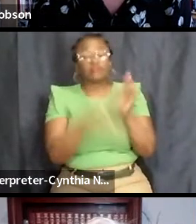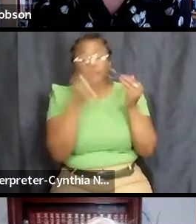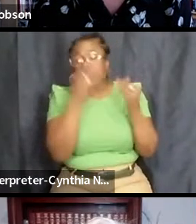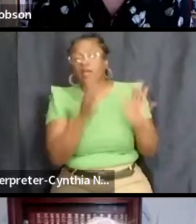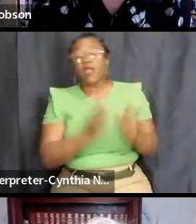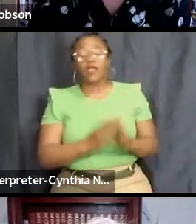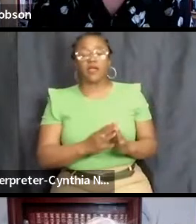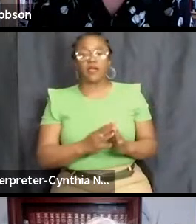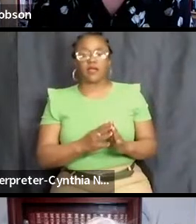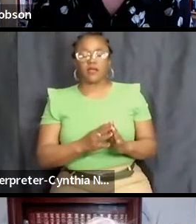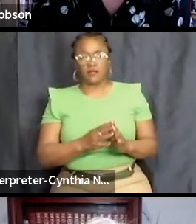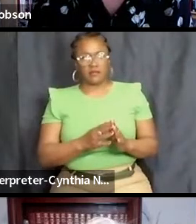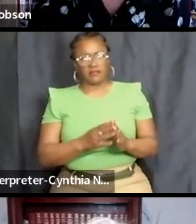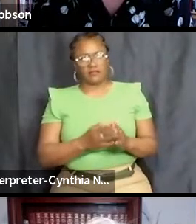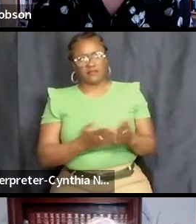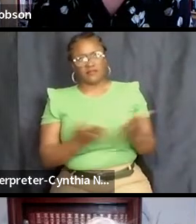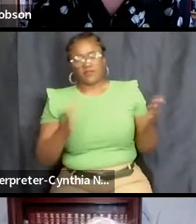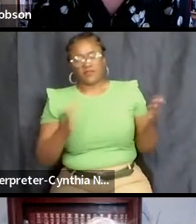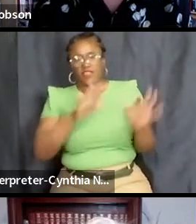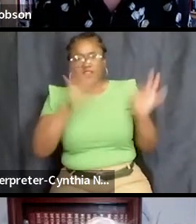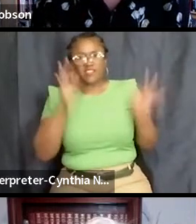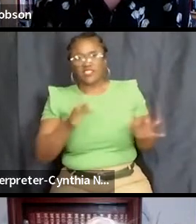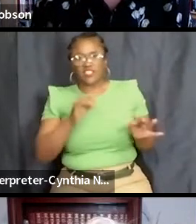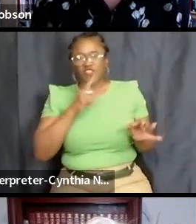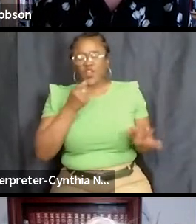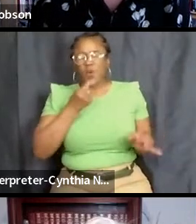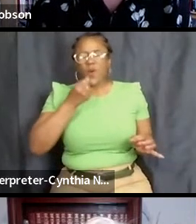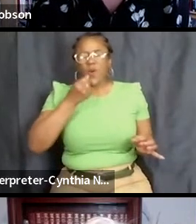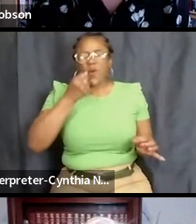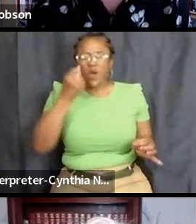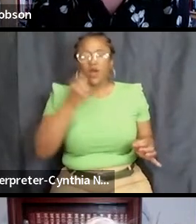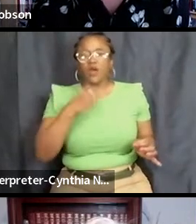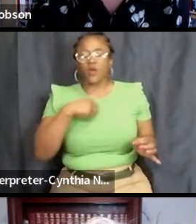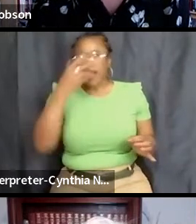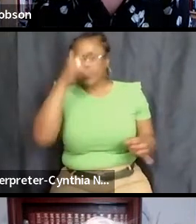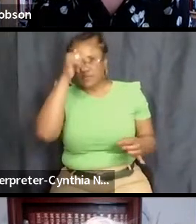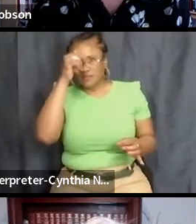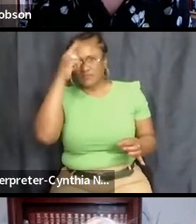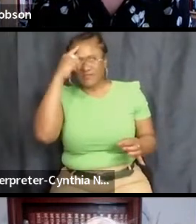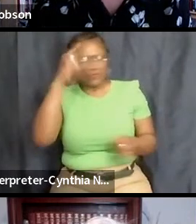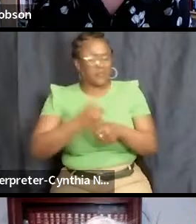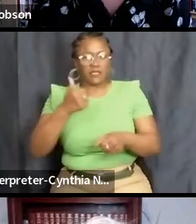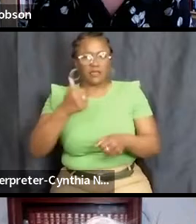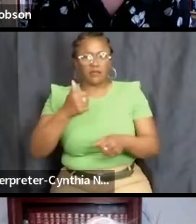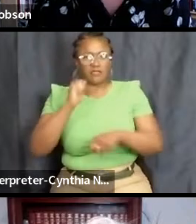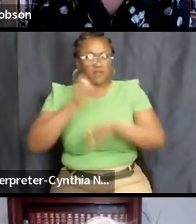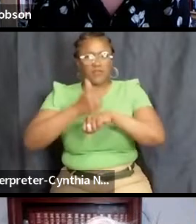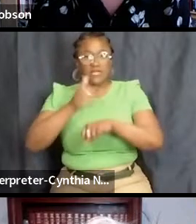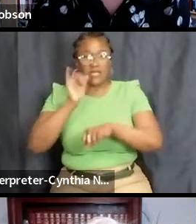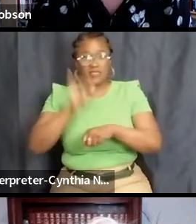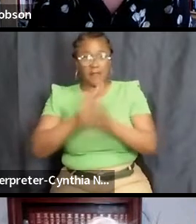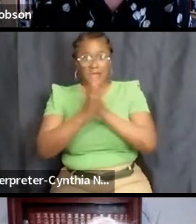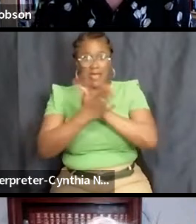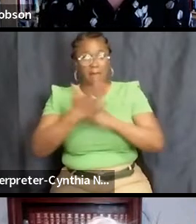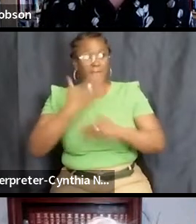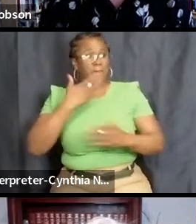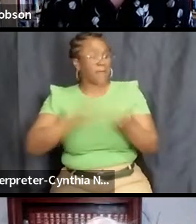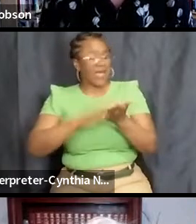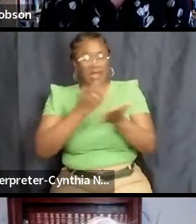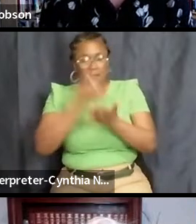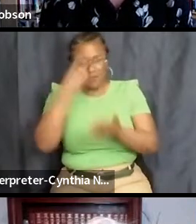And their decision to hold on to white supremacy ended up, of course, being bad economically for